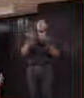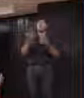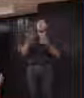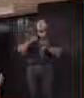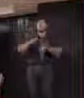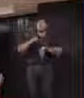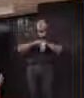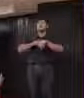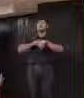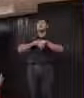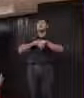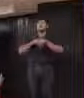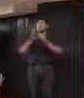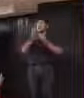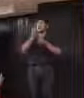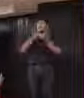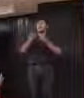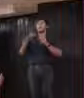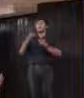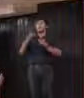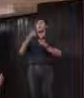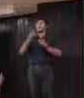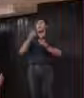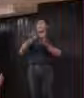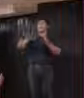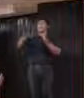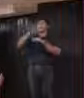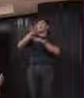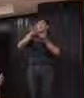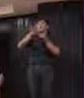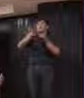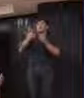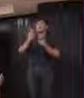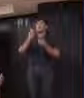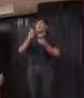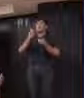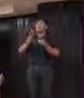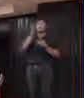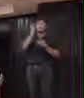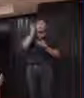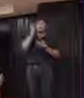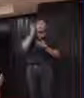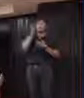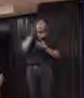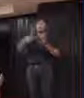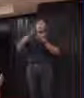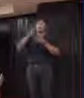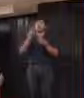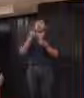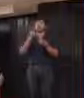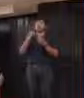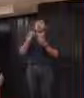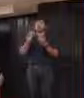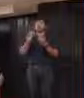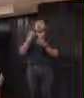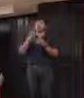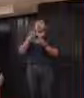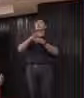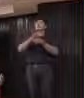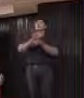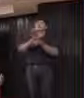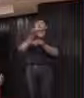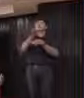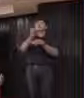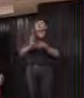that the people of these regions be listened to and that political space be provided. Let's hear